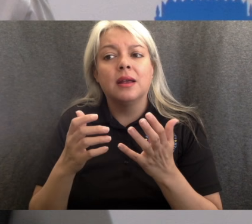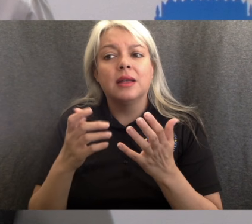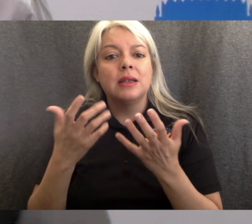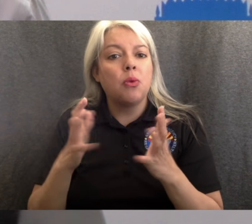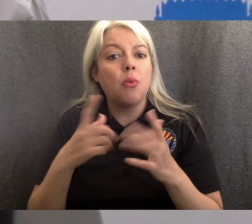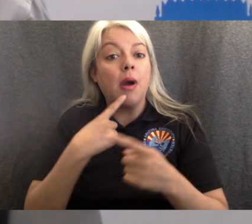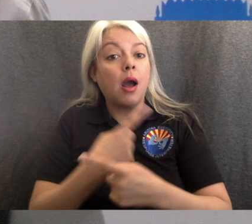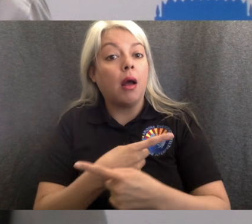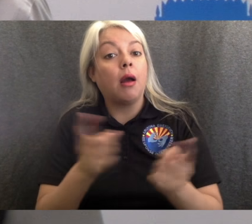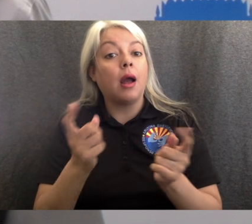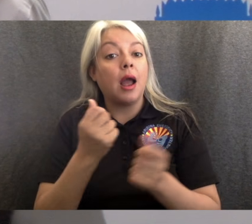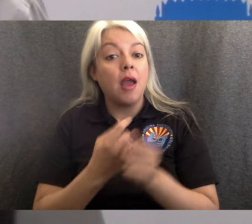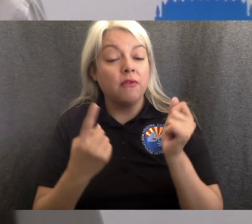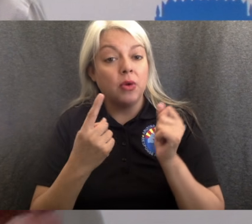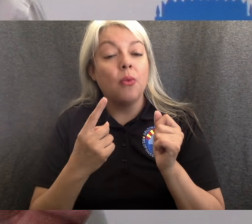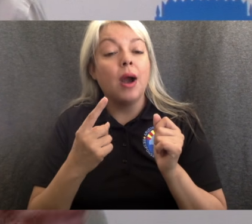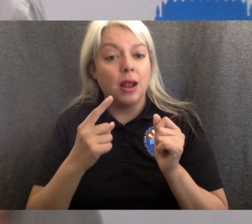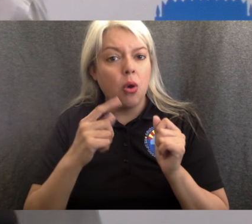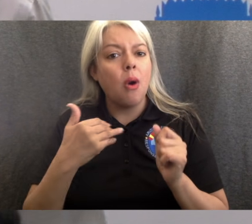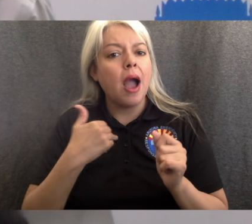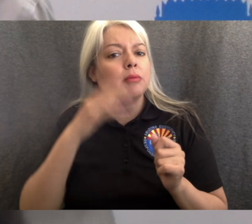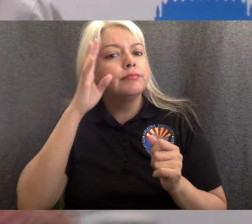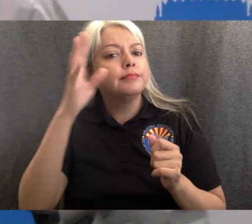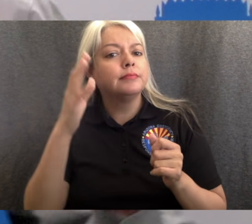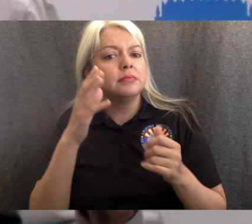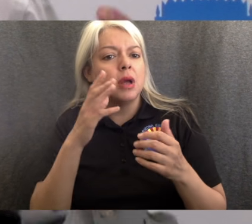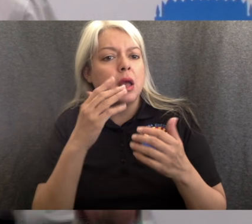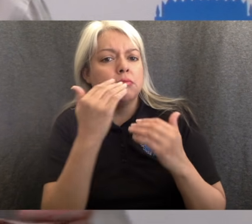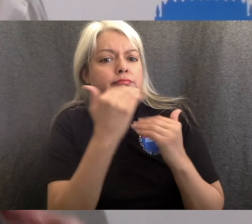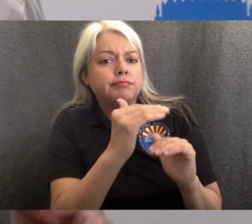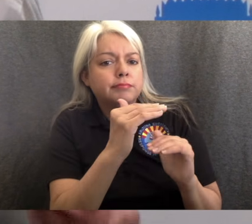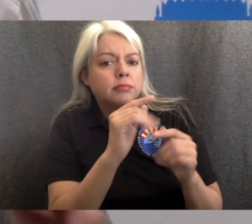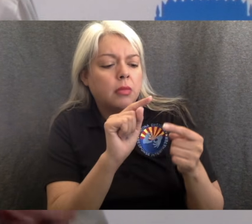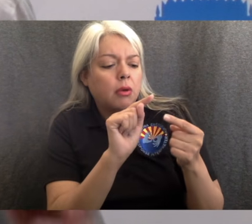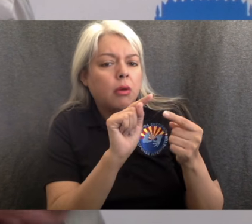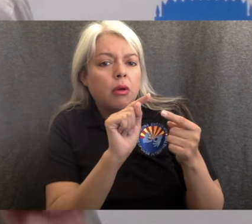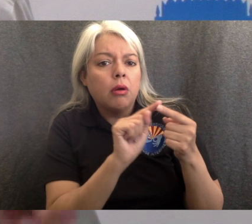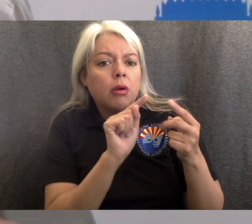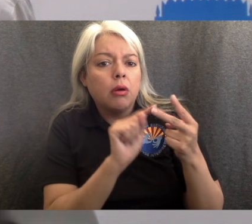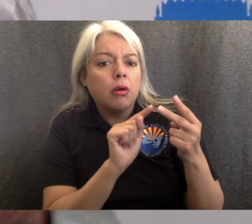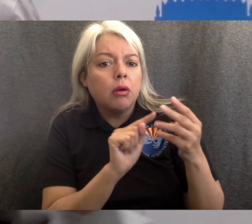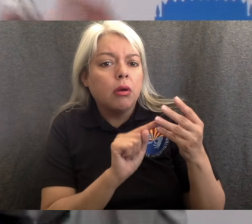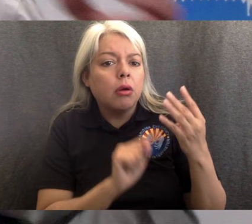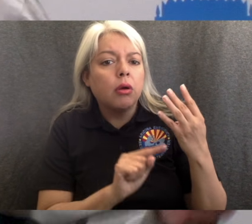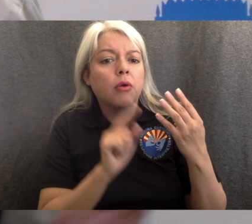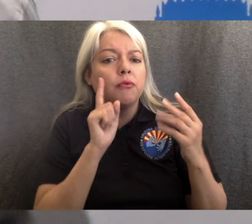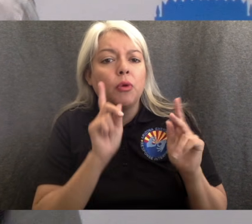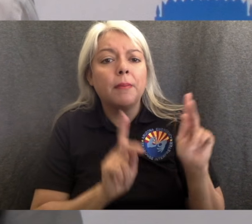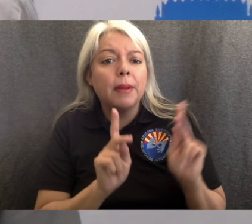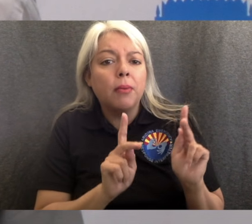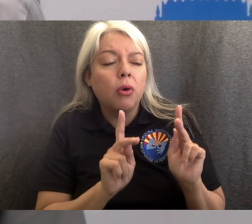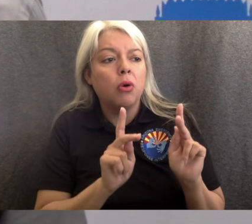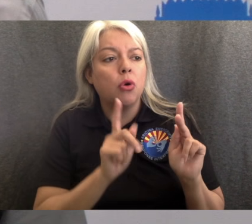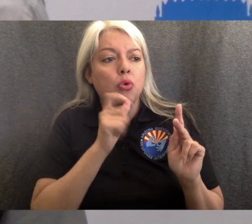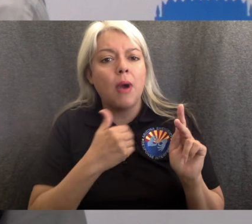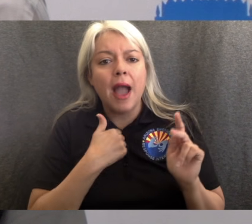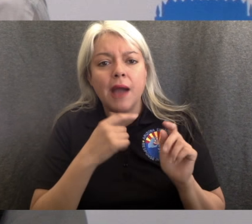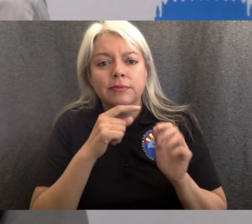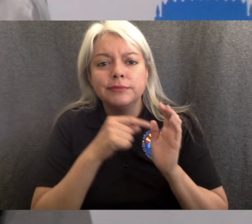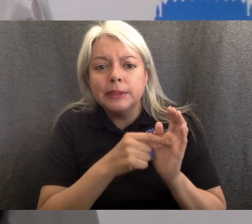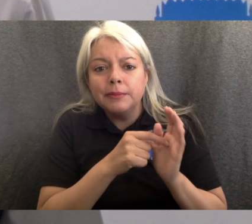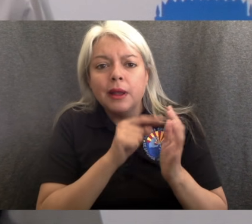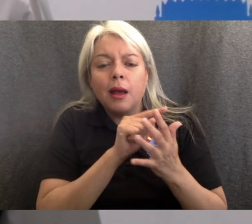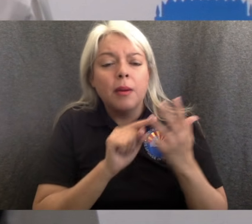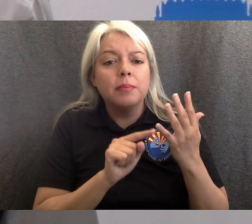an artificial criteria rationing test kits that might otherwise get used